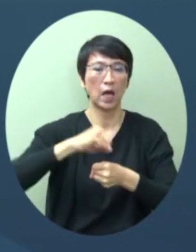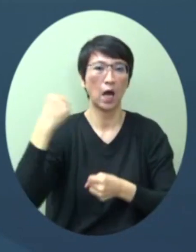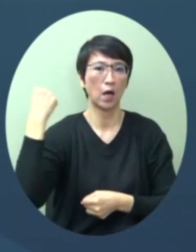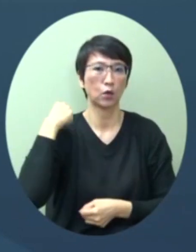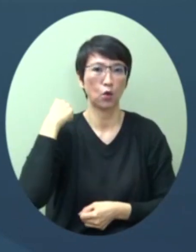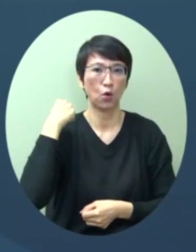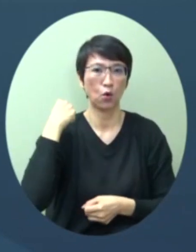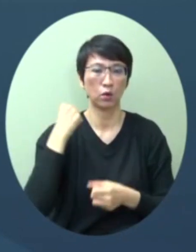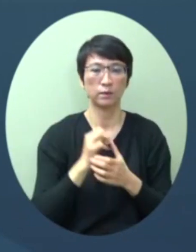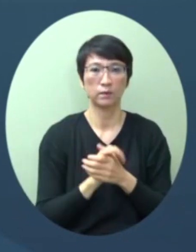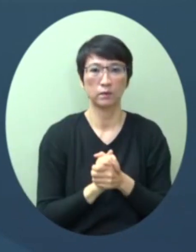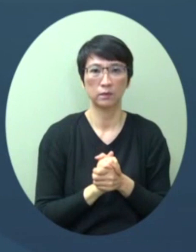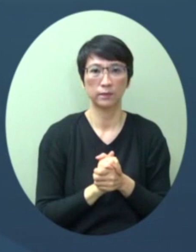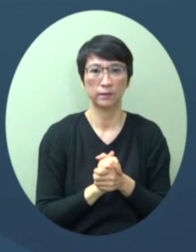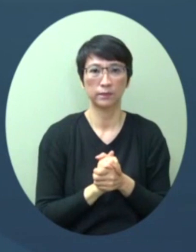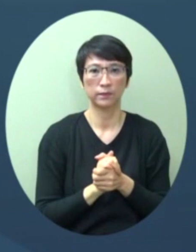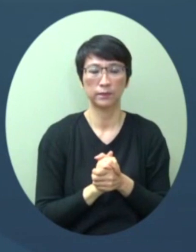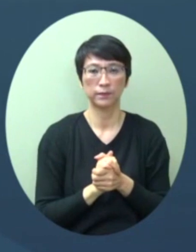various